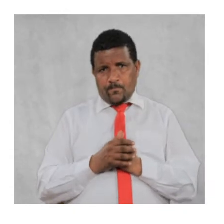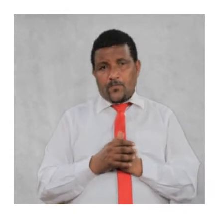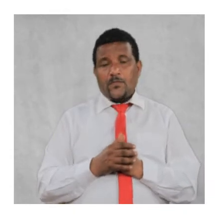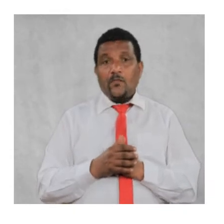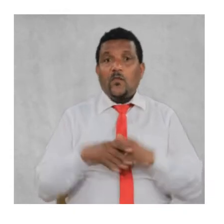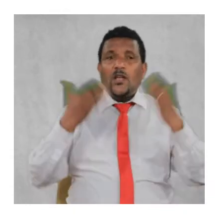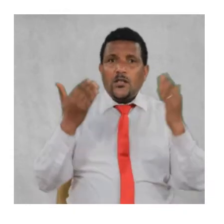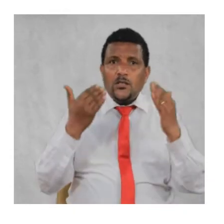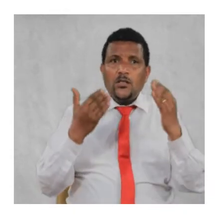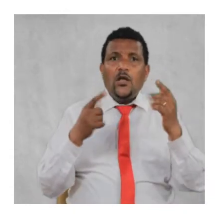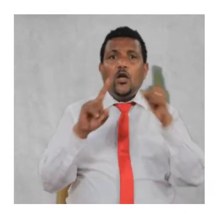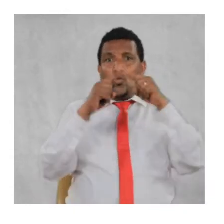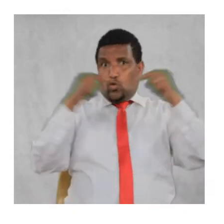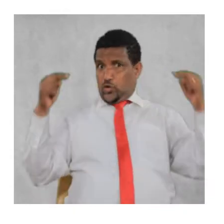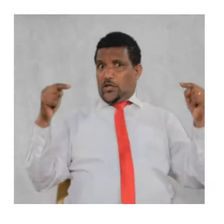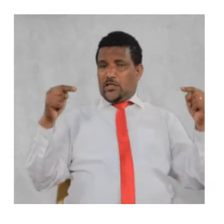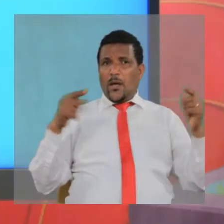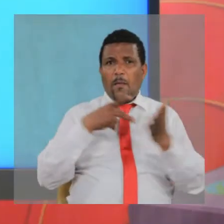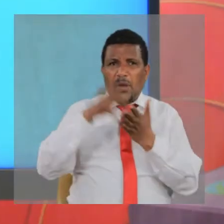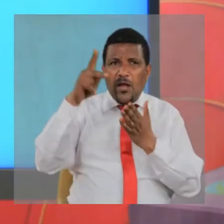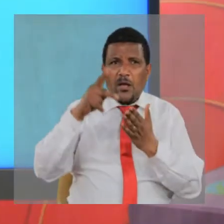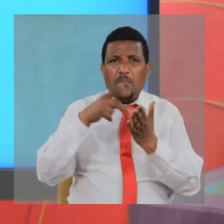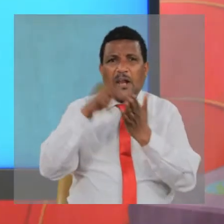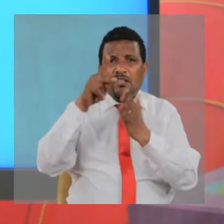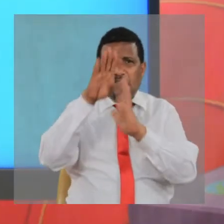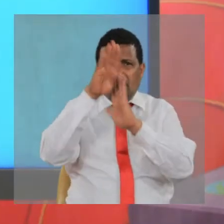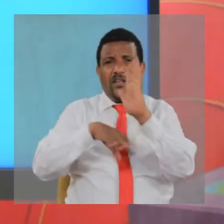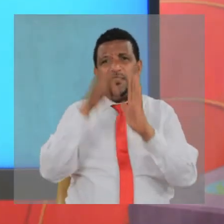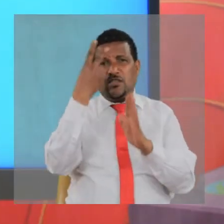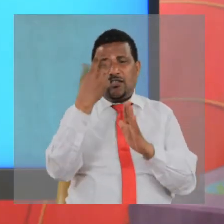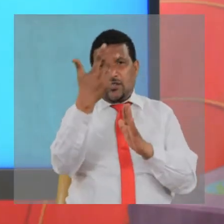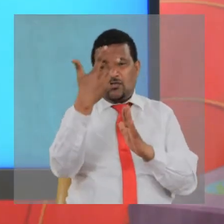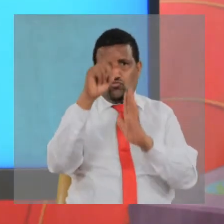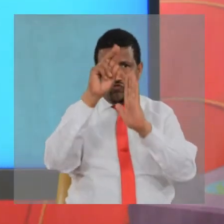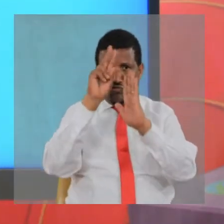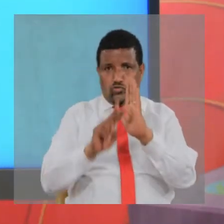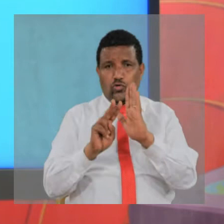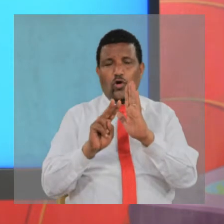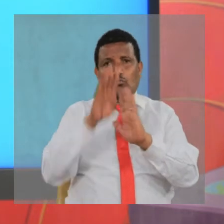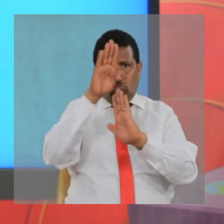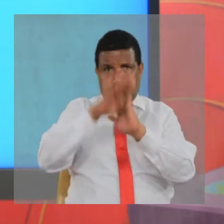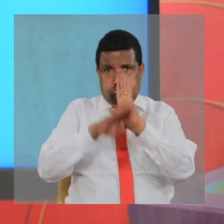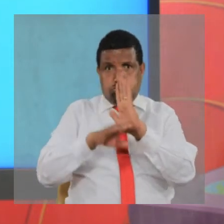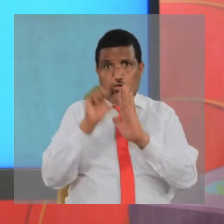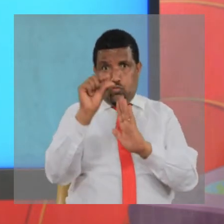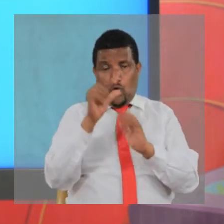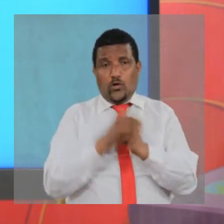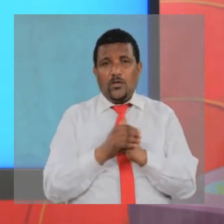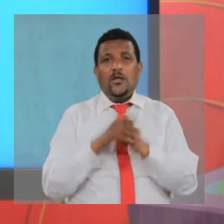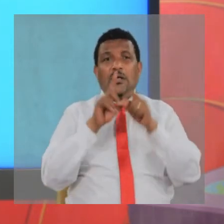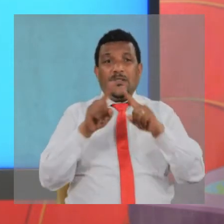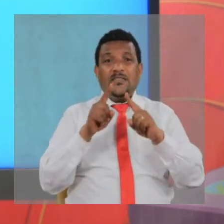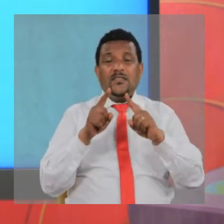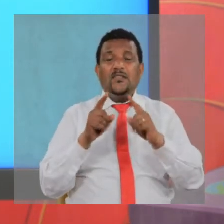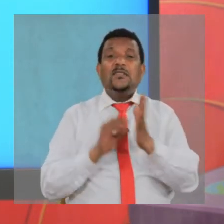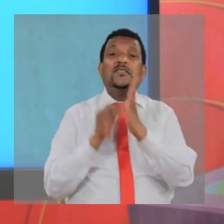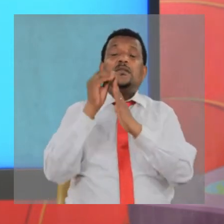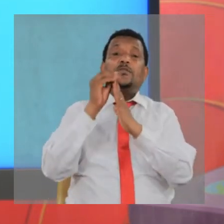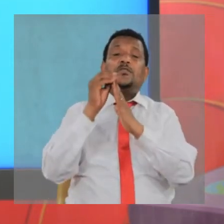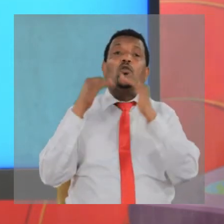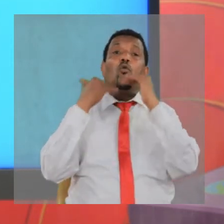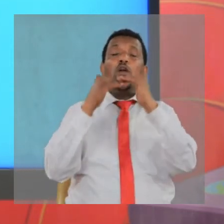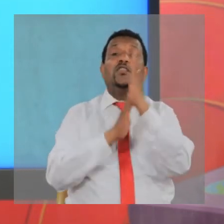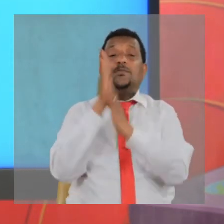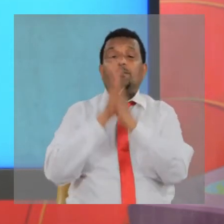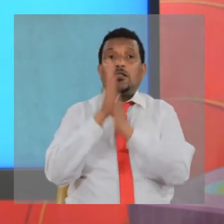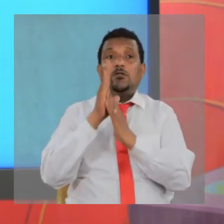In contrast, if the price declines from 3 to 2, the reduction in price is too small, but the increment in quantity demanded